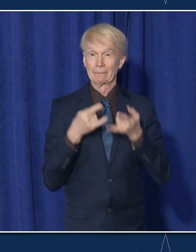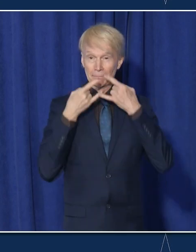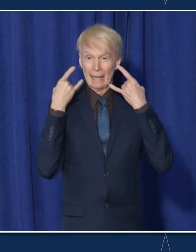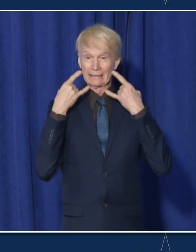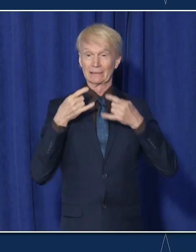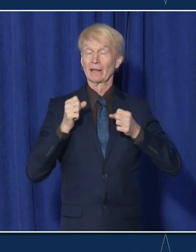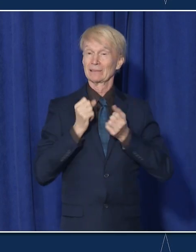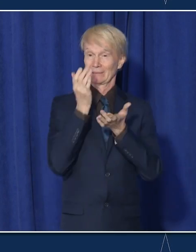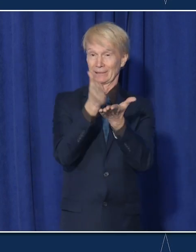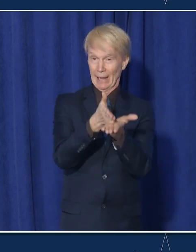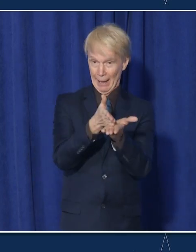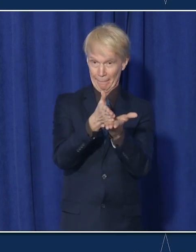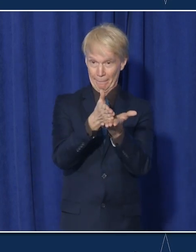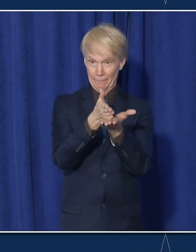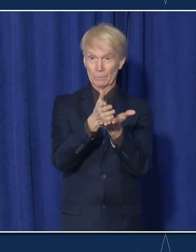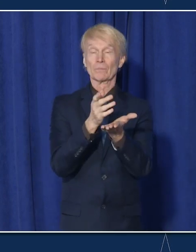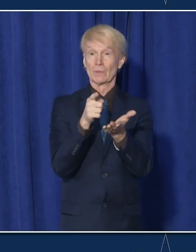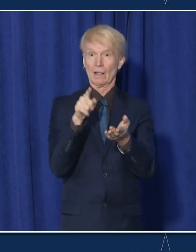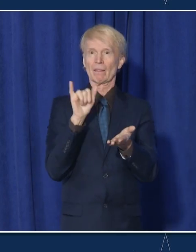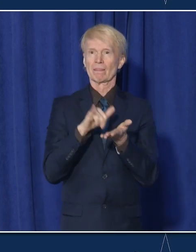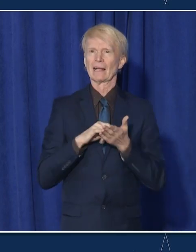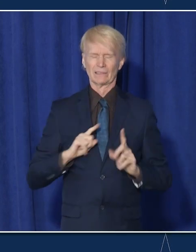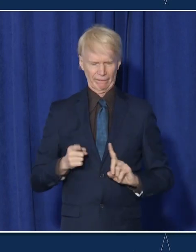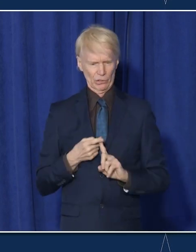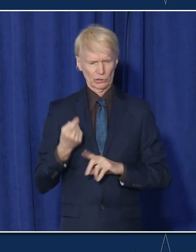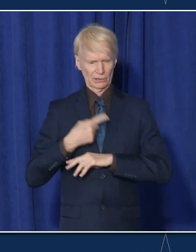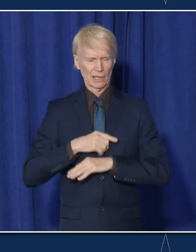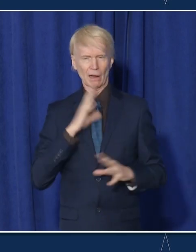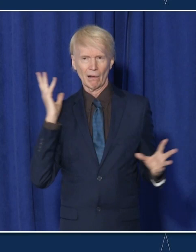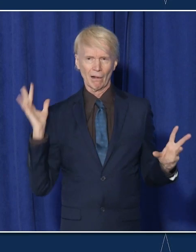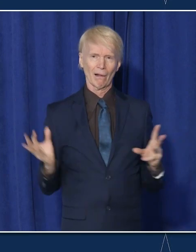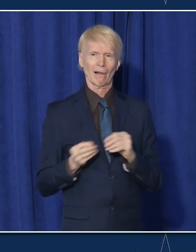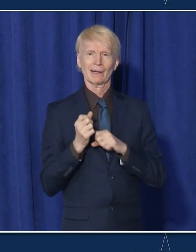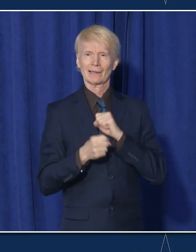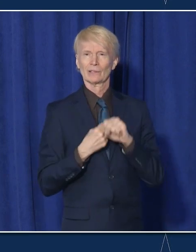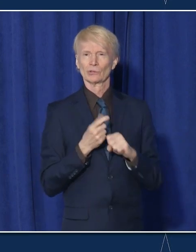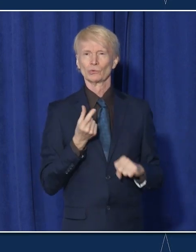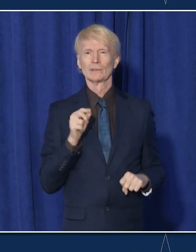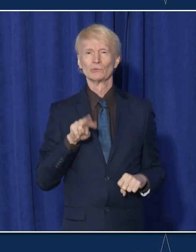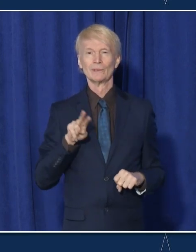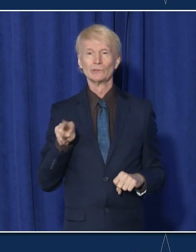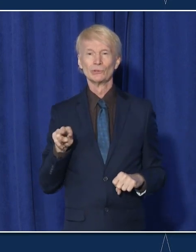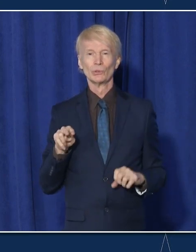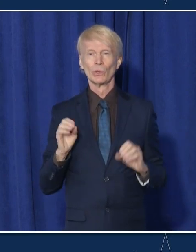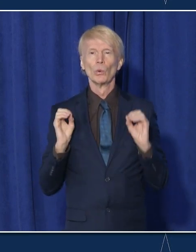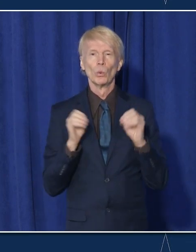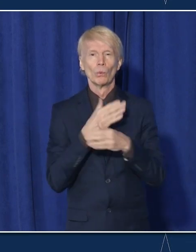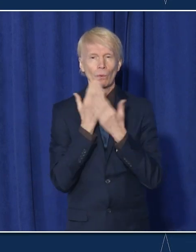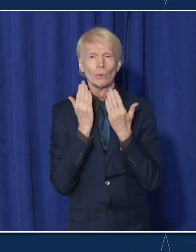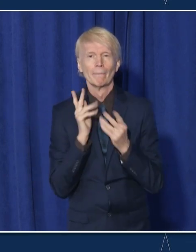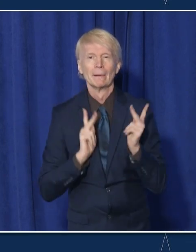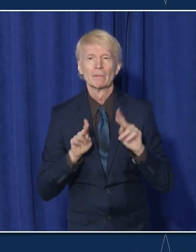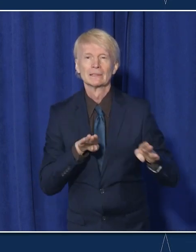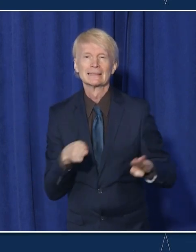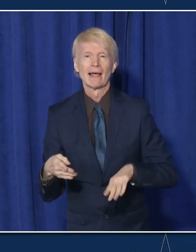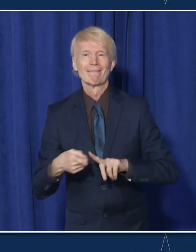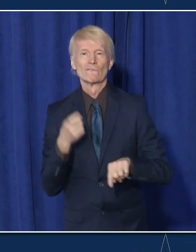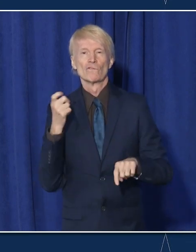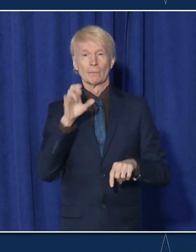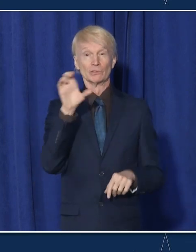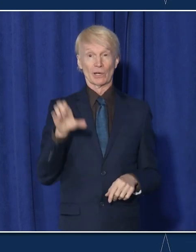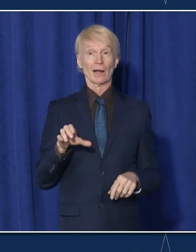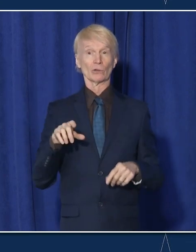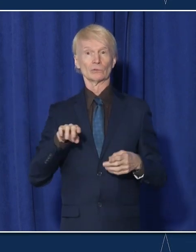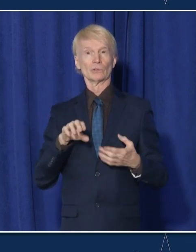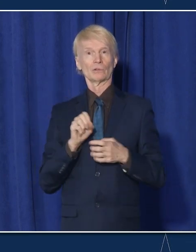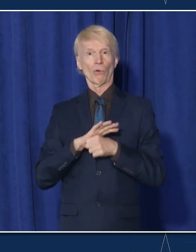although this wasn't why, it was the first day in all of 2022 that 0 Chicagoans had died from COVID. And before